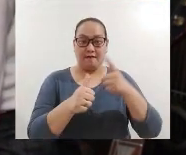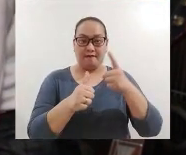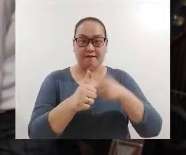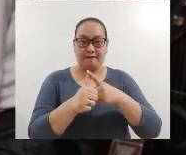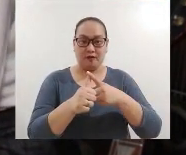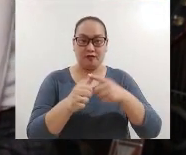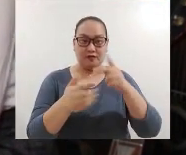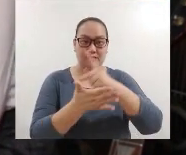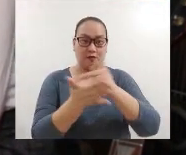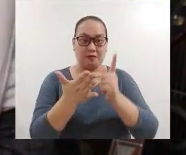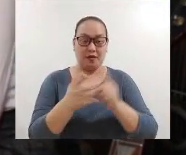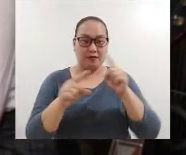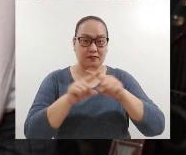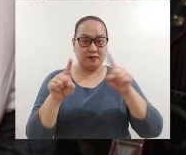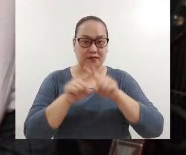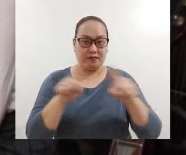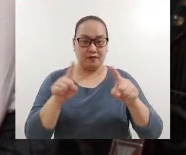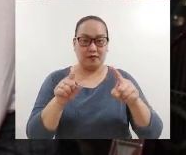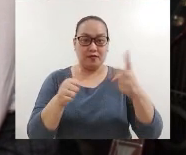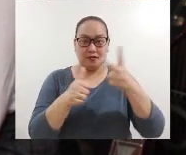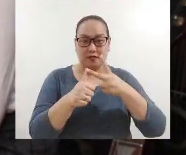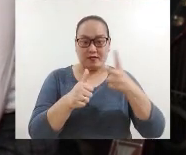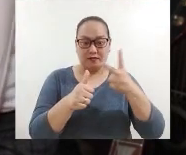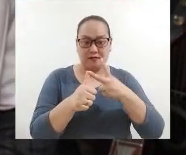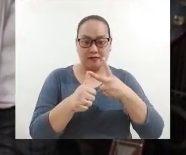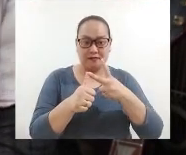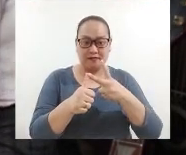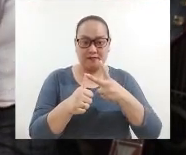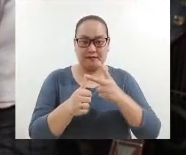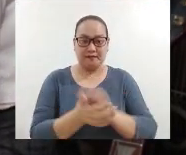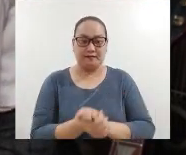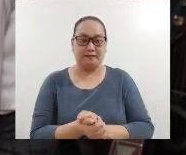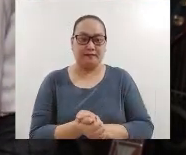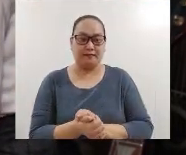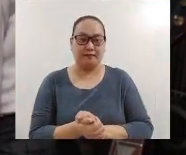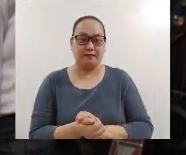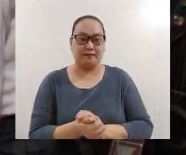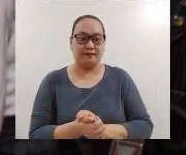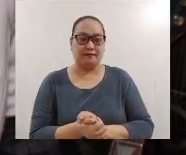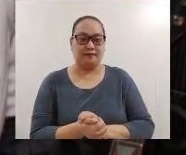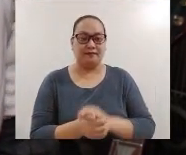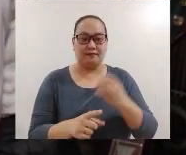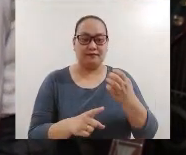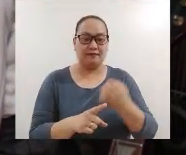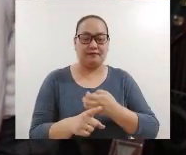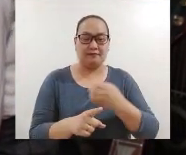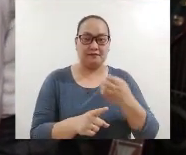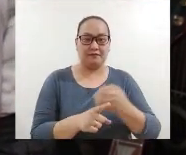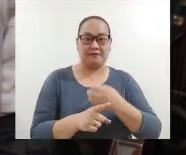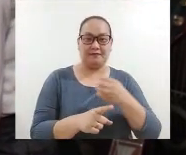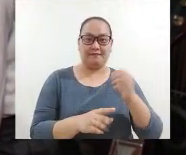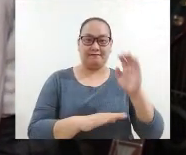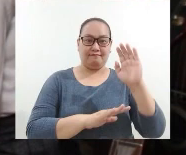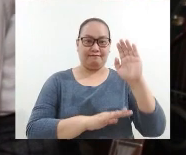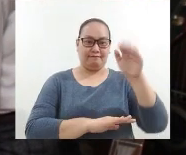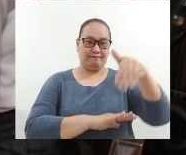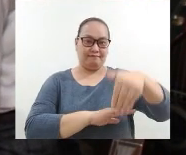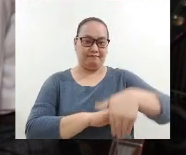Magkakaiba sa pangalawa. Ang gabi hindi na mamalayan, oras ay